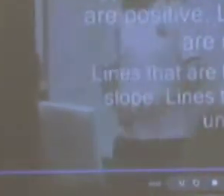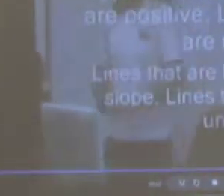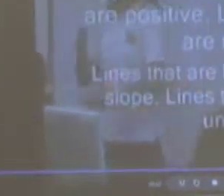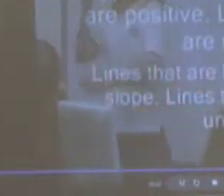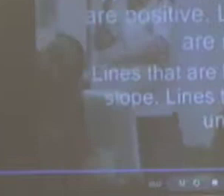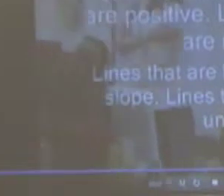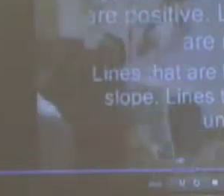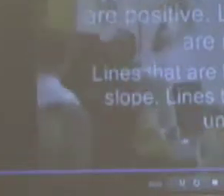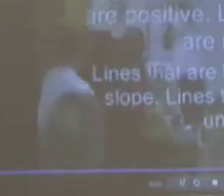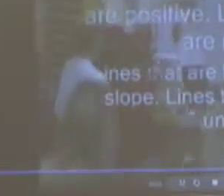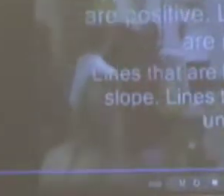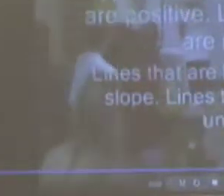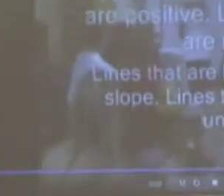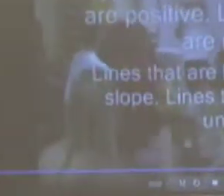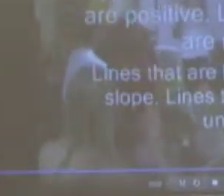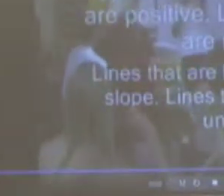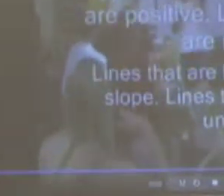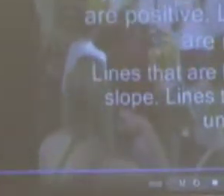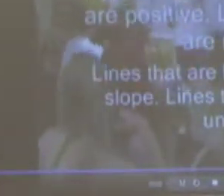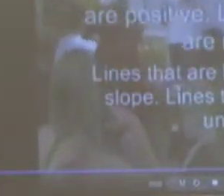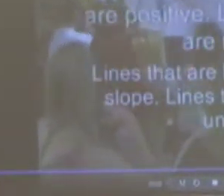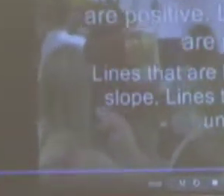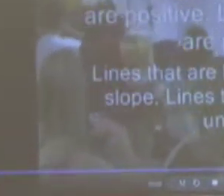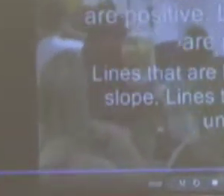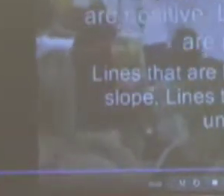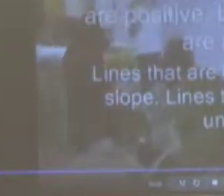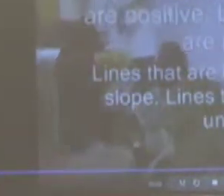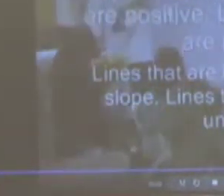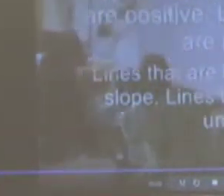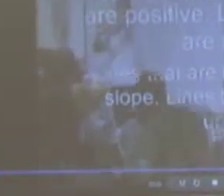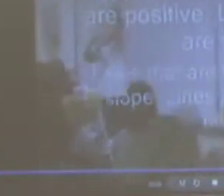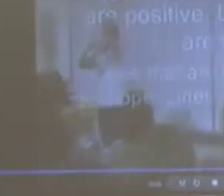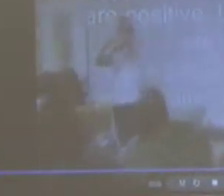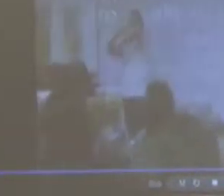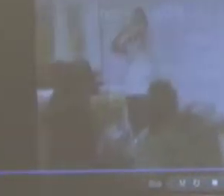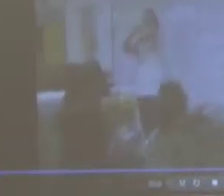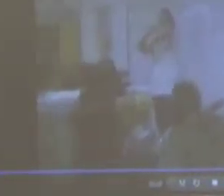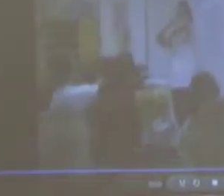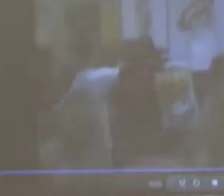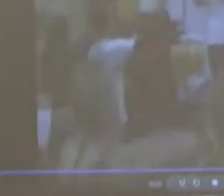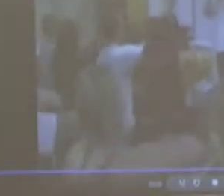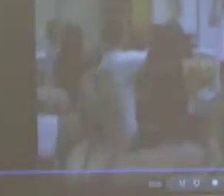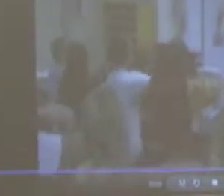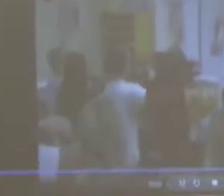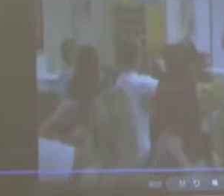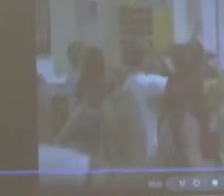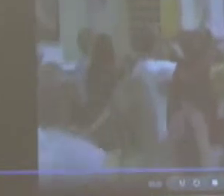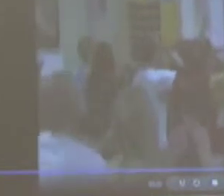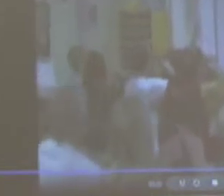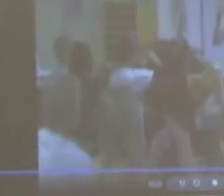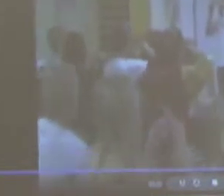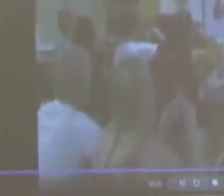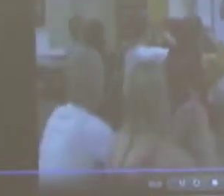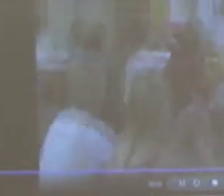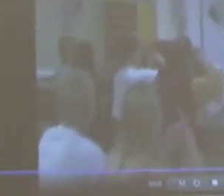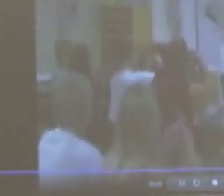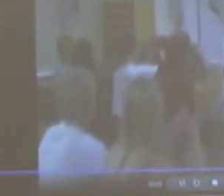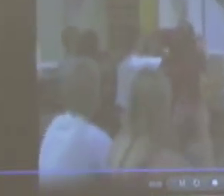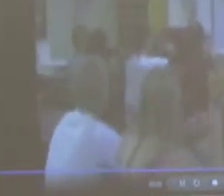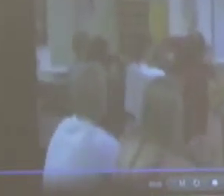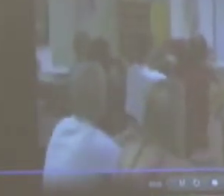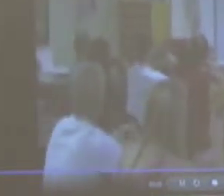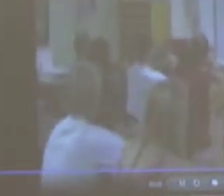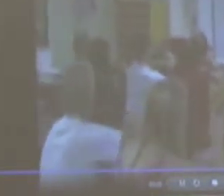Now, hear me one last time here. There's 4 types of lines. Lines that go up when the slope is positive. Lines that